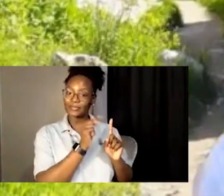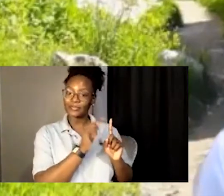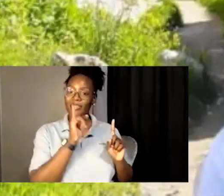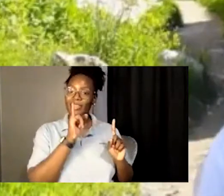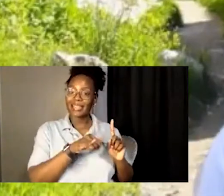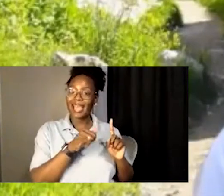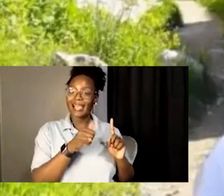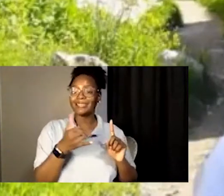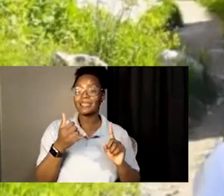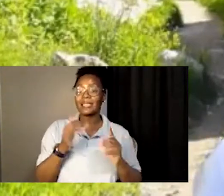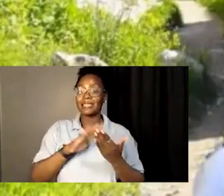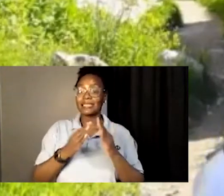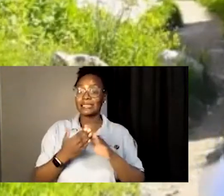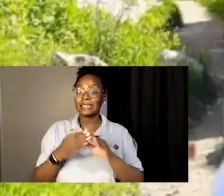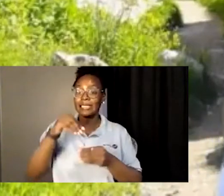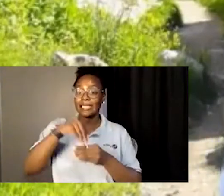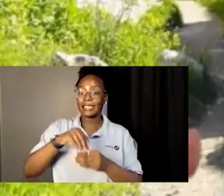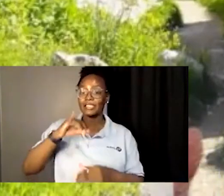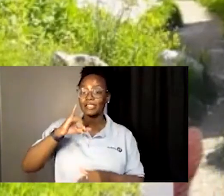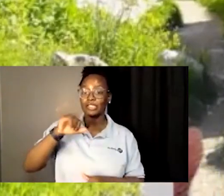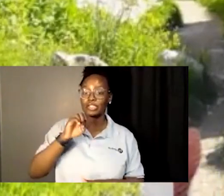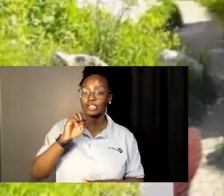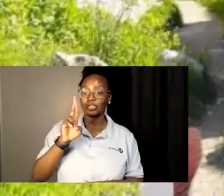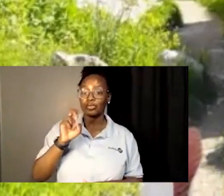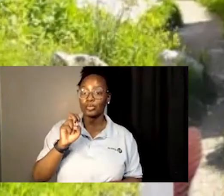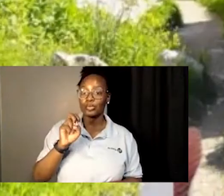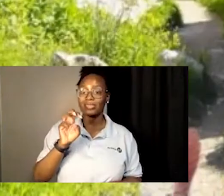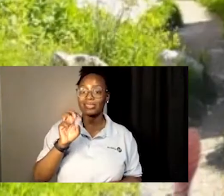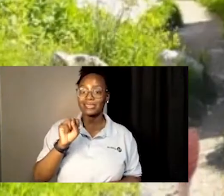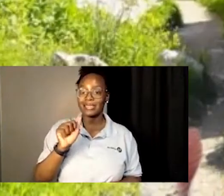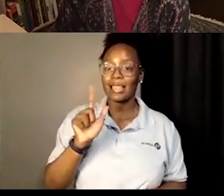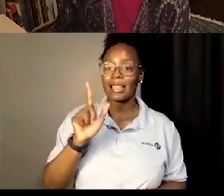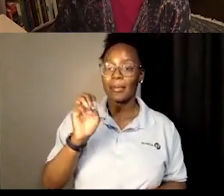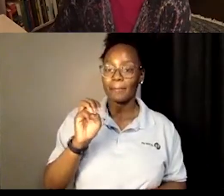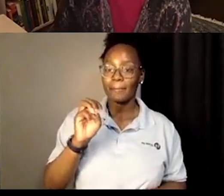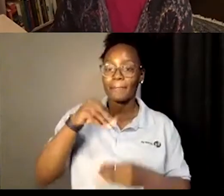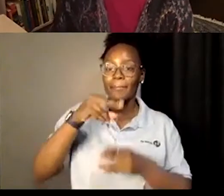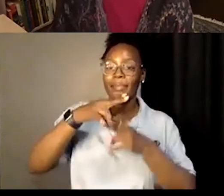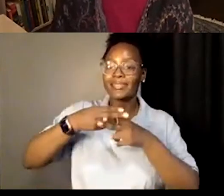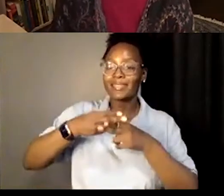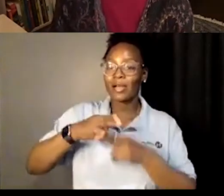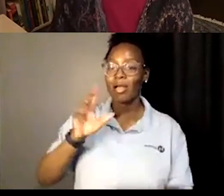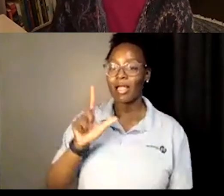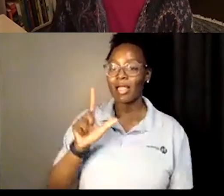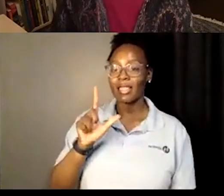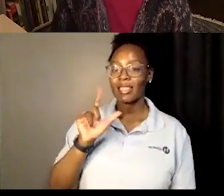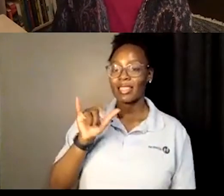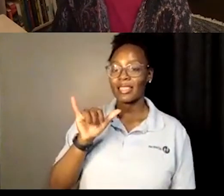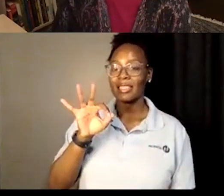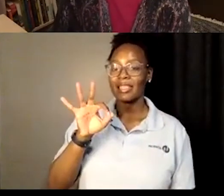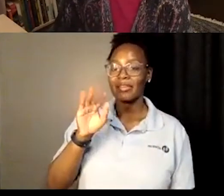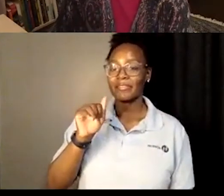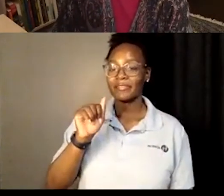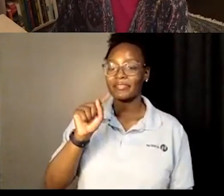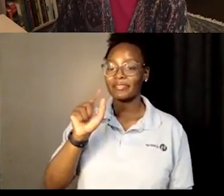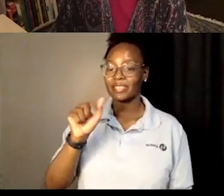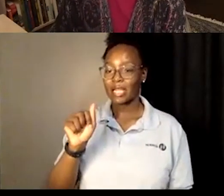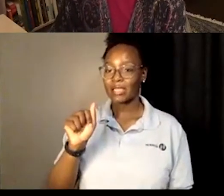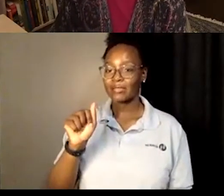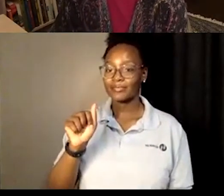my grandparents once lived in. It's called Lifta. Thank you. Thank you so much, Lema and